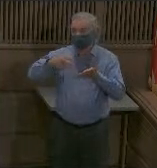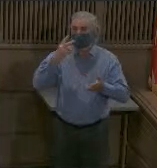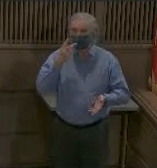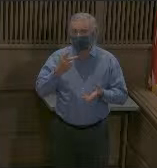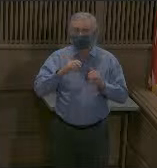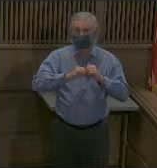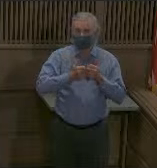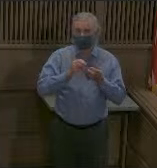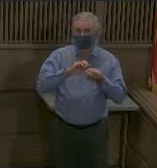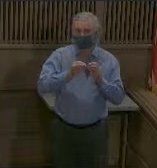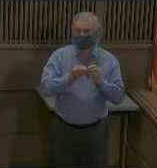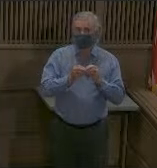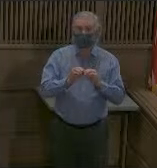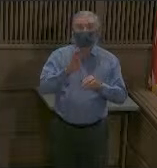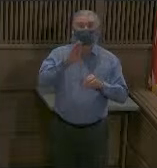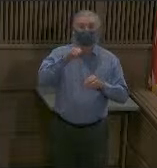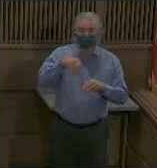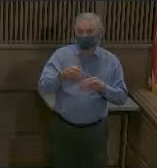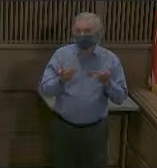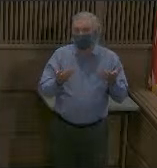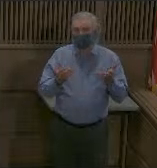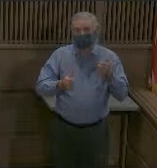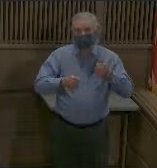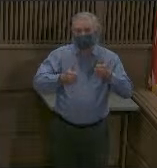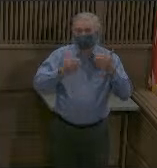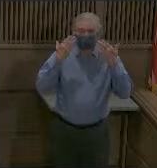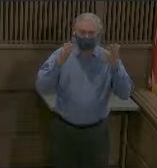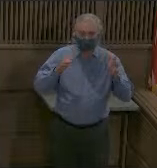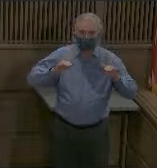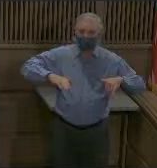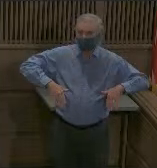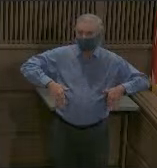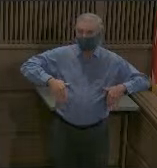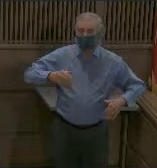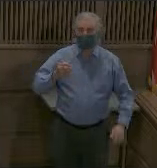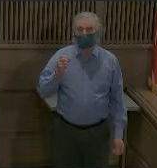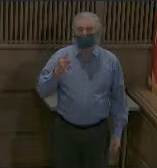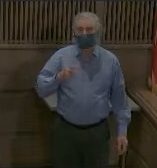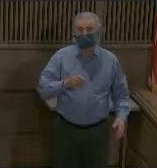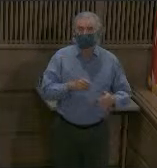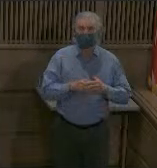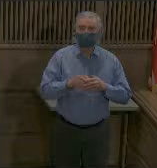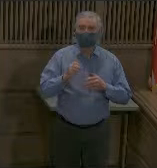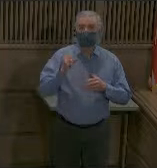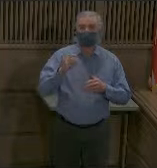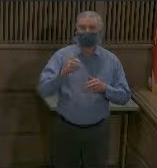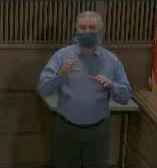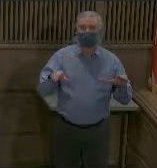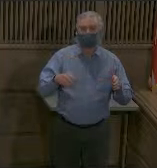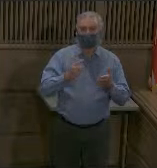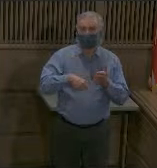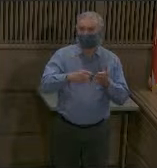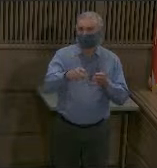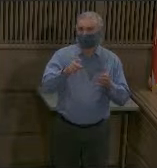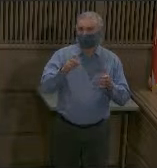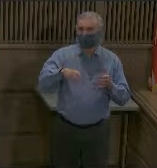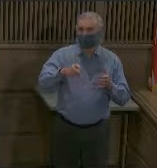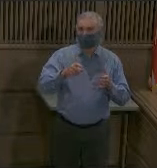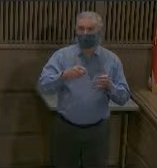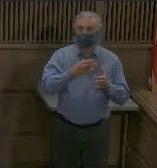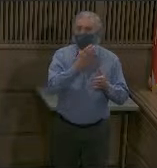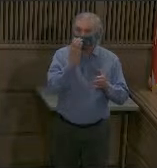very important information. We continue to ask everyone to do what we've been asking all along: social distance, wear